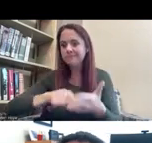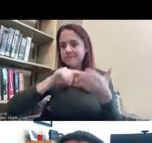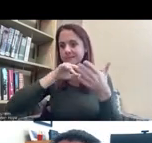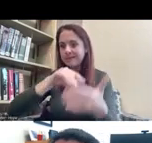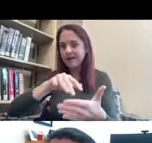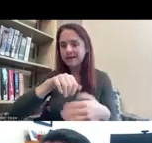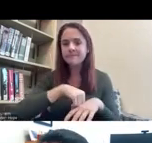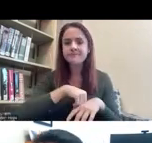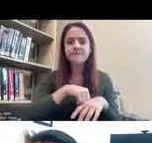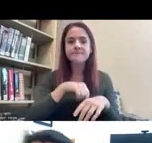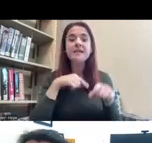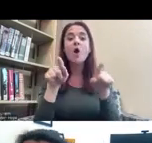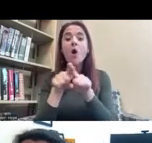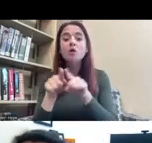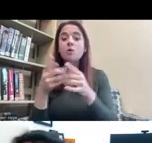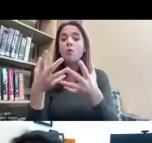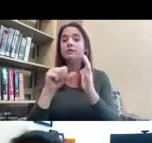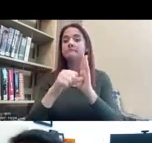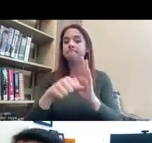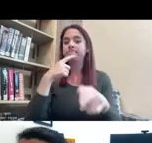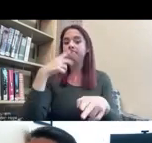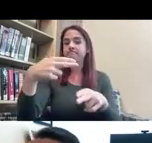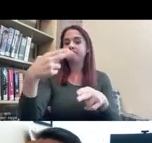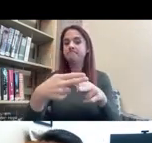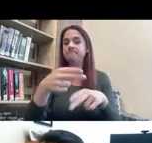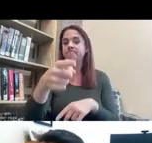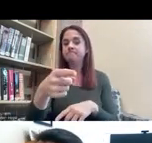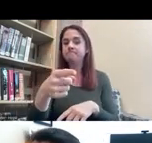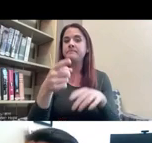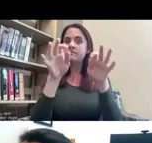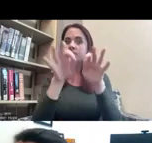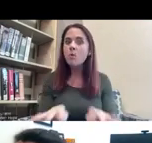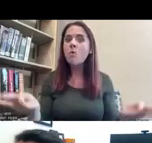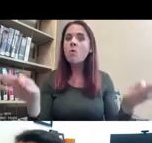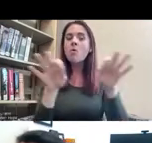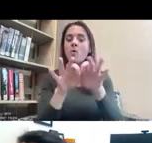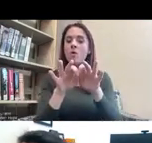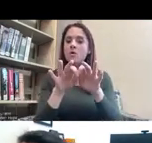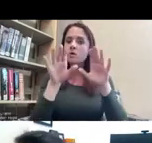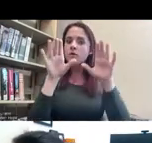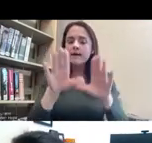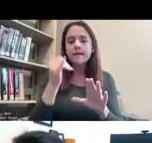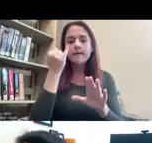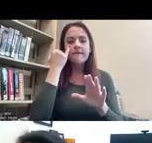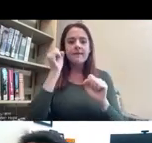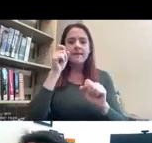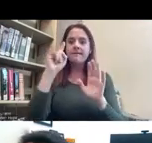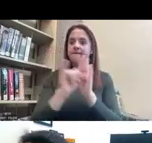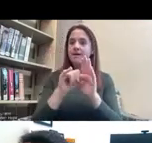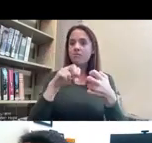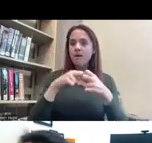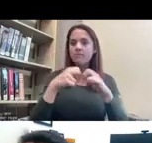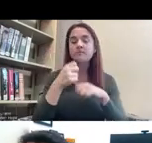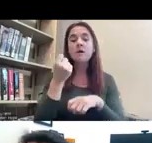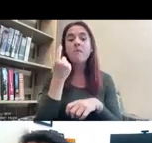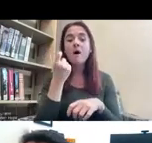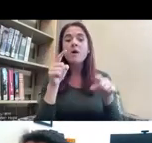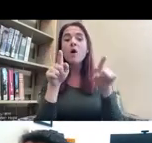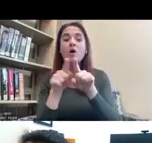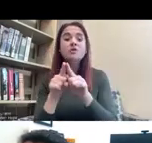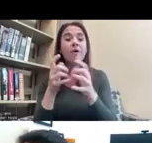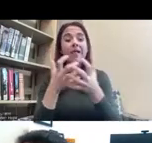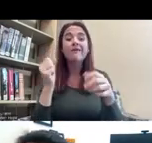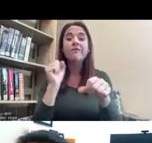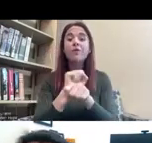I just also want to highlight that it's really important and great if we can identify problems, but that we also do a lot of